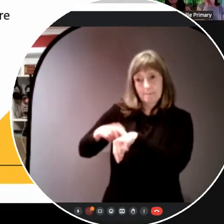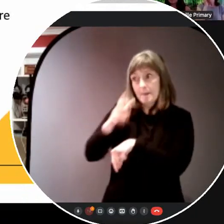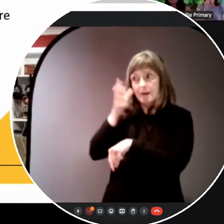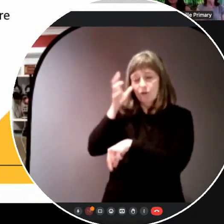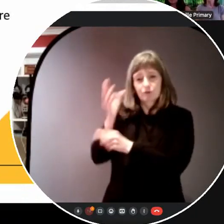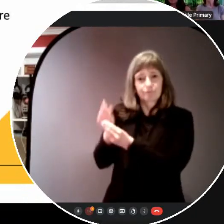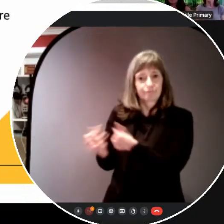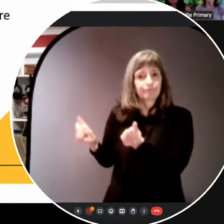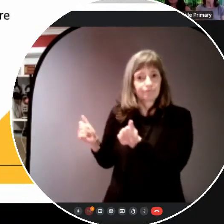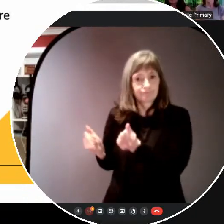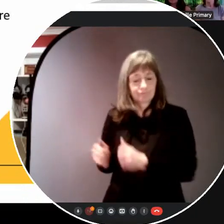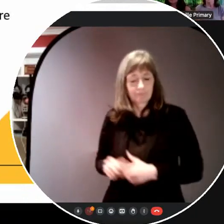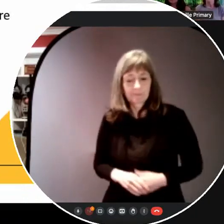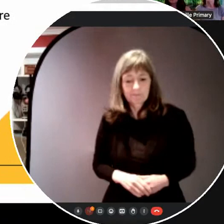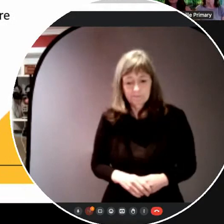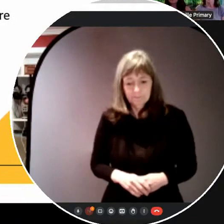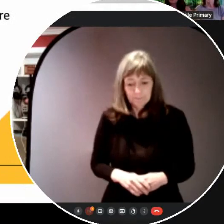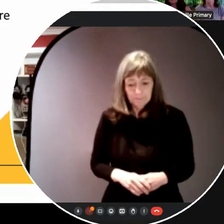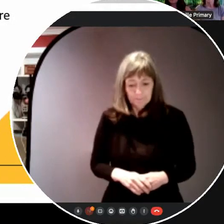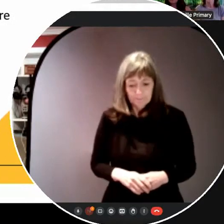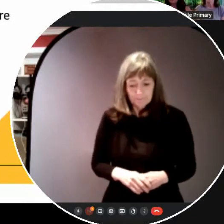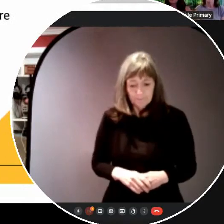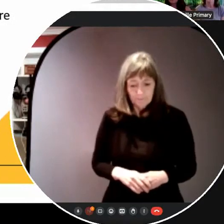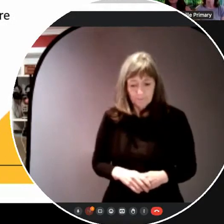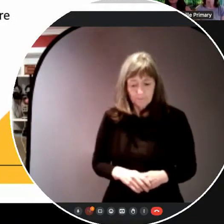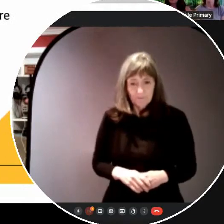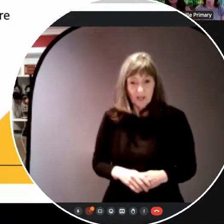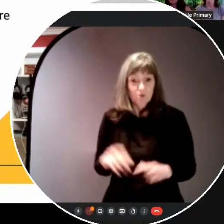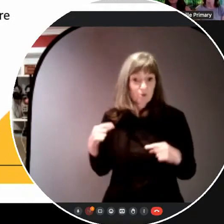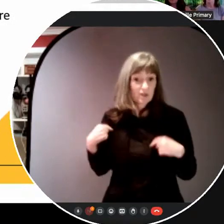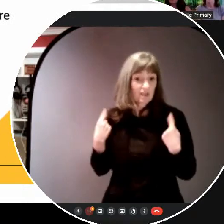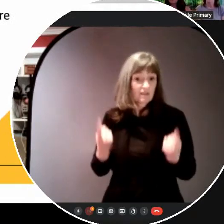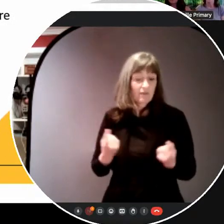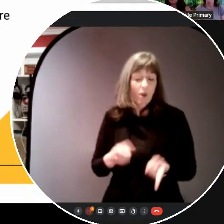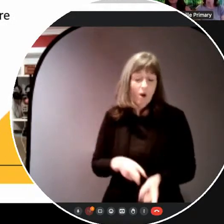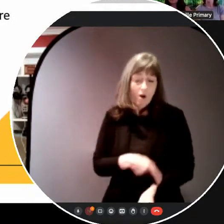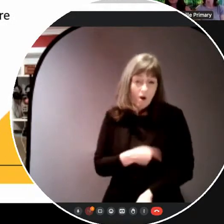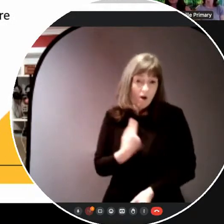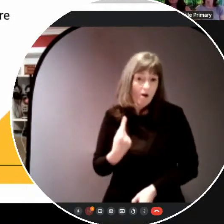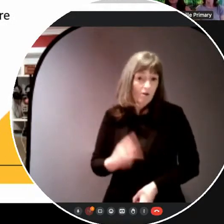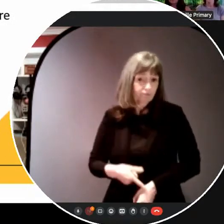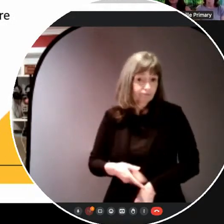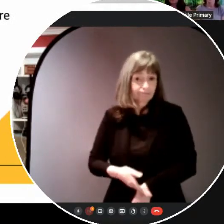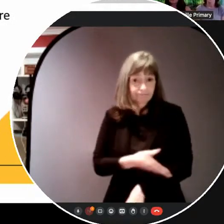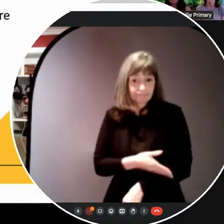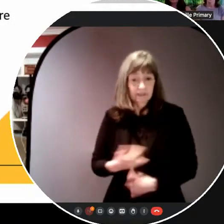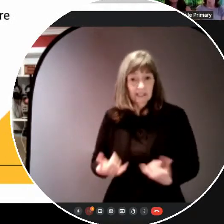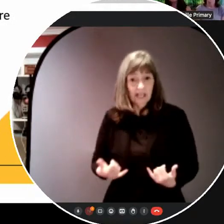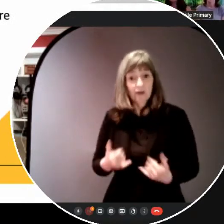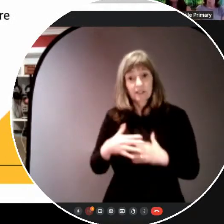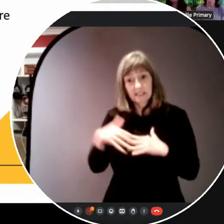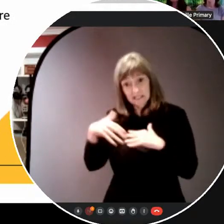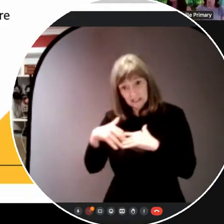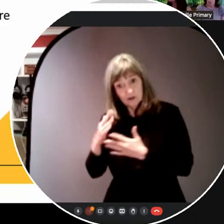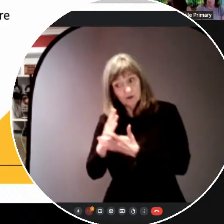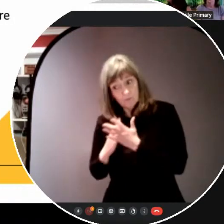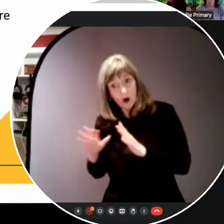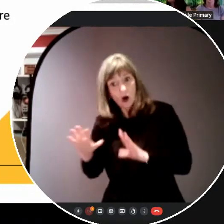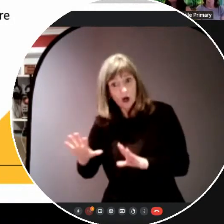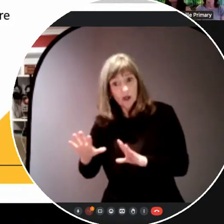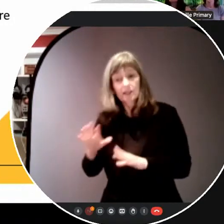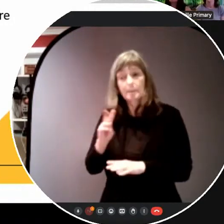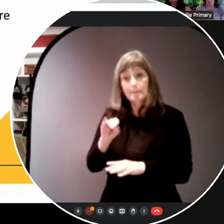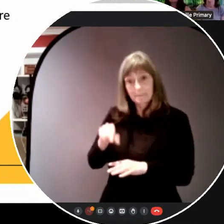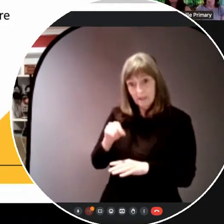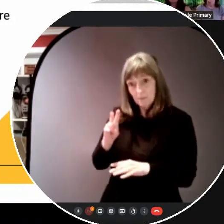We've come a really long way. We now have, for the Indigenous side of things, for the Mi'kmaq side, we have